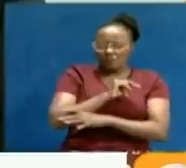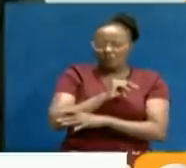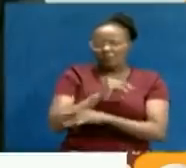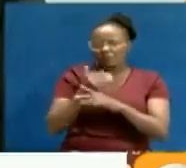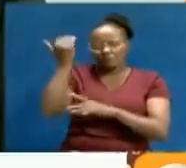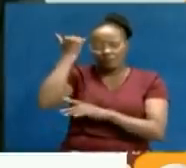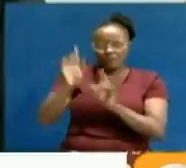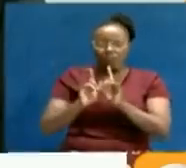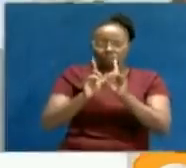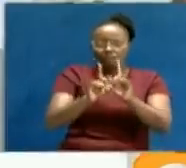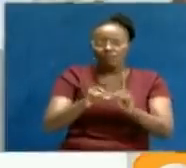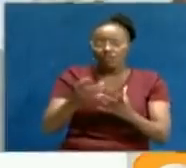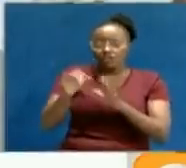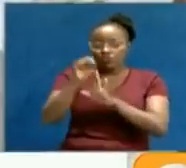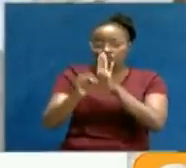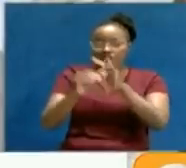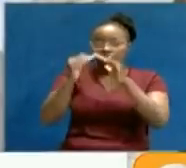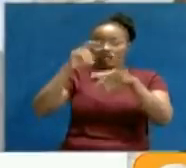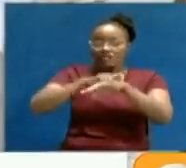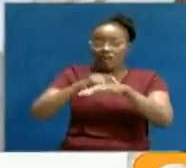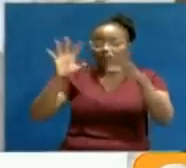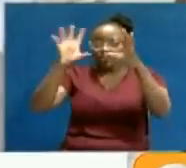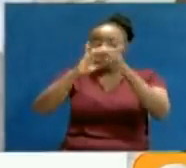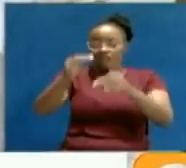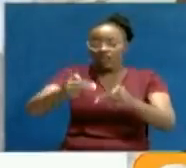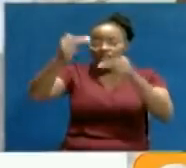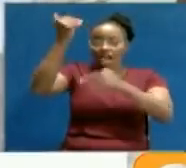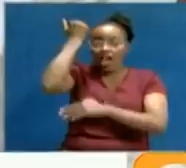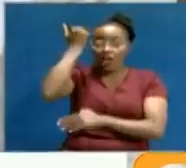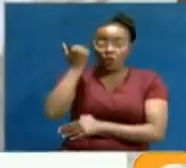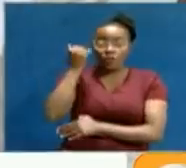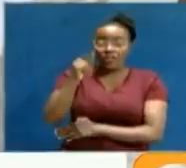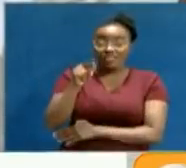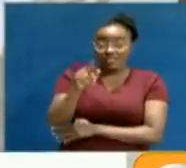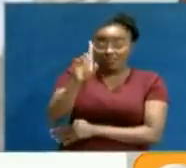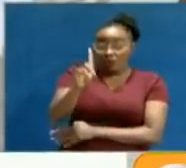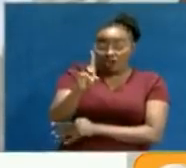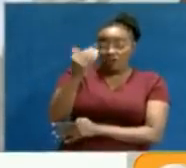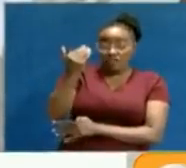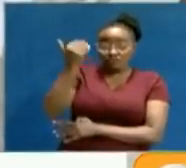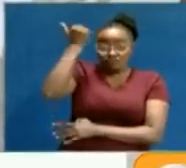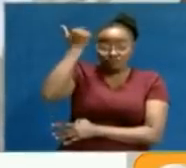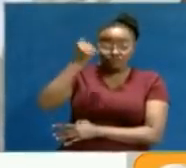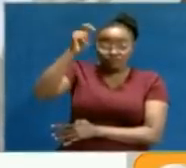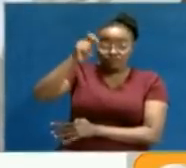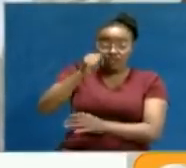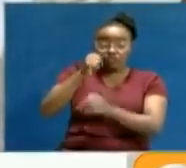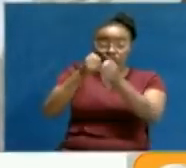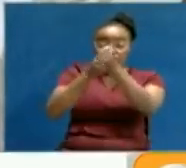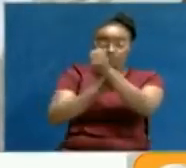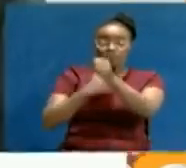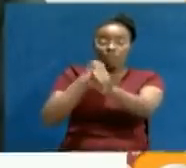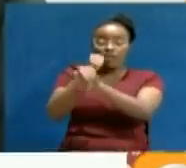her to State House when she joined the High Court. She is one of those judges who have supported me in my work as